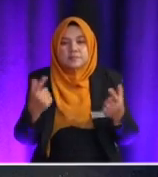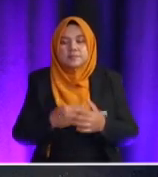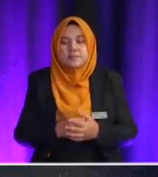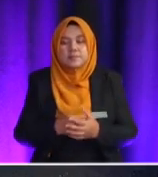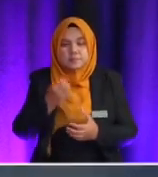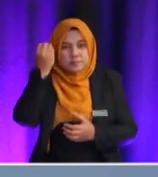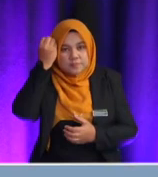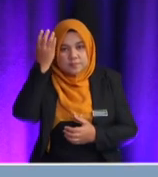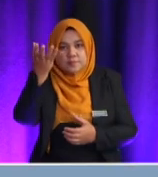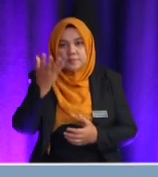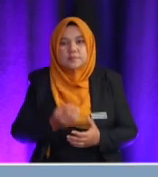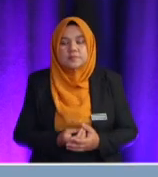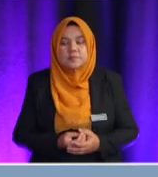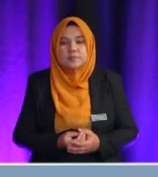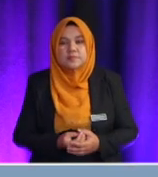other friends?